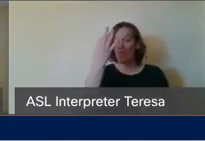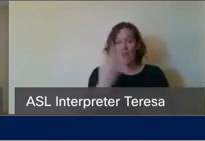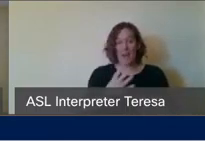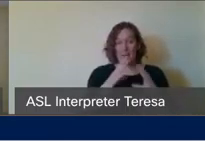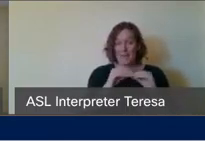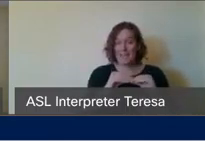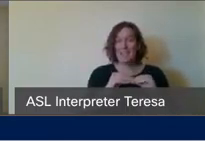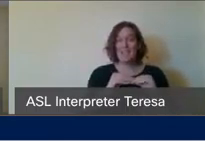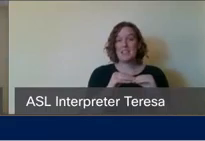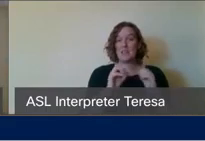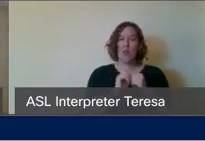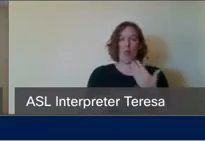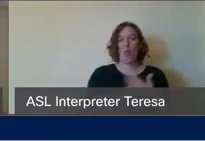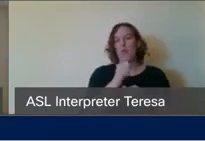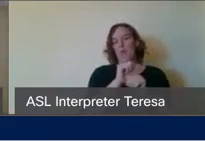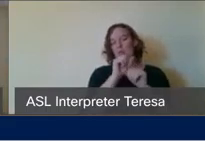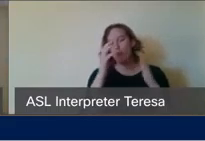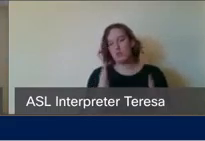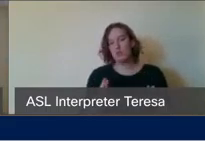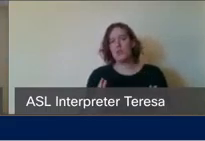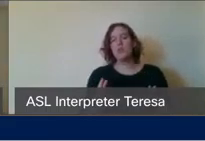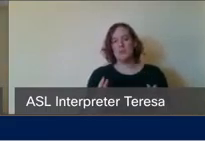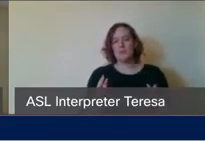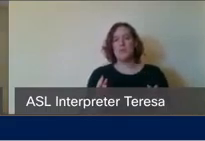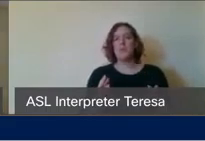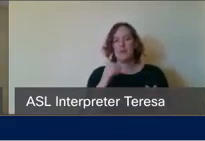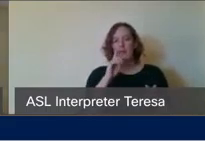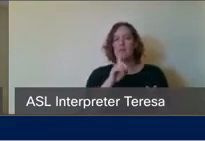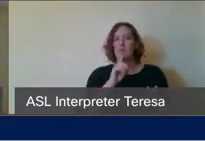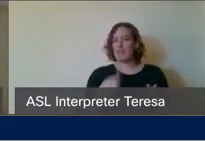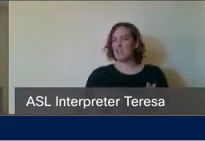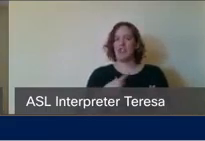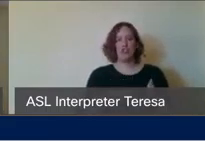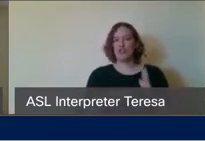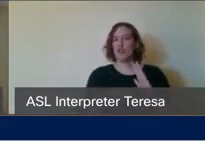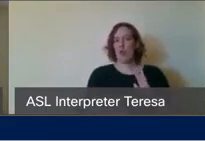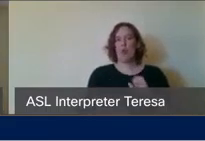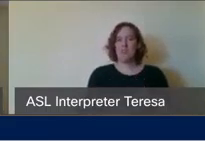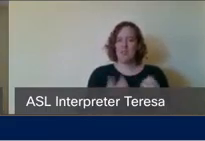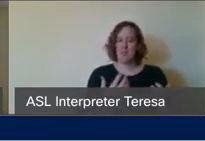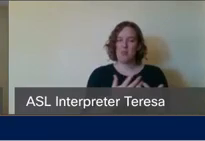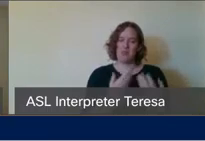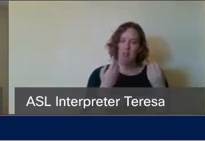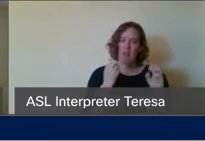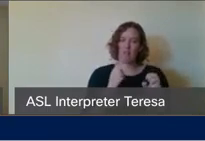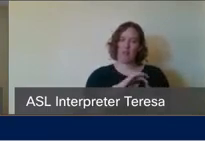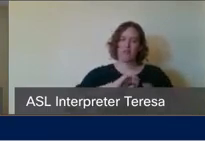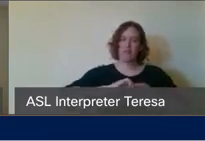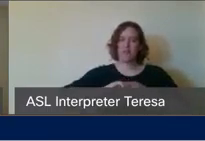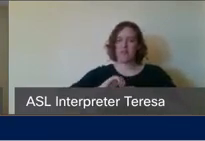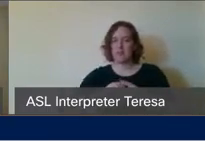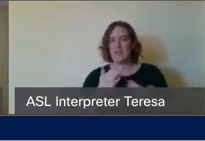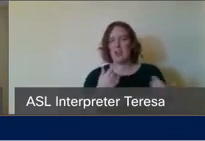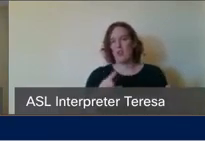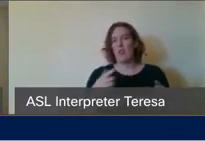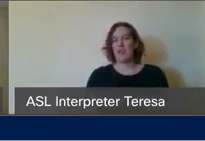the Friday meetings with all employees, it just speaks volumes of the collaborative efforts that have been going on and the positive outcomes